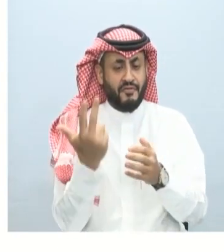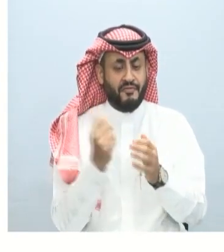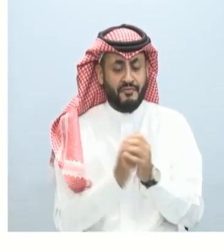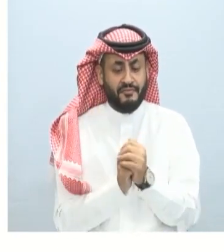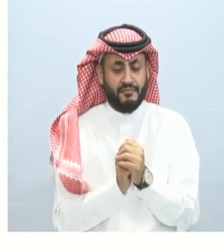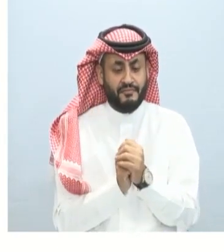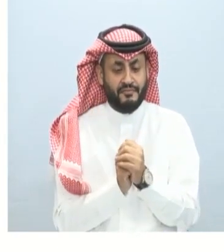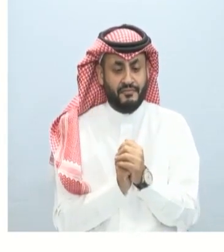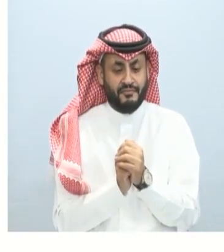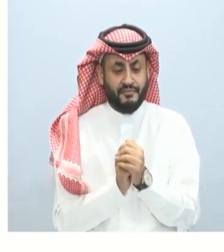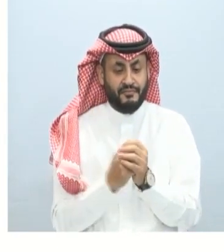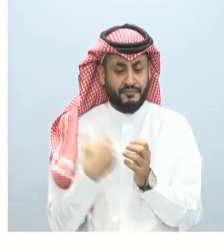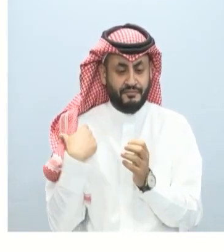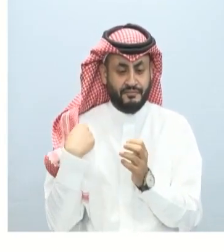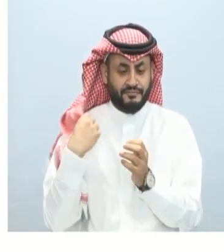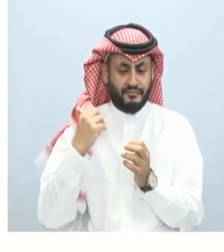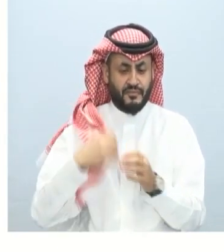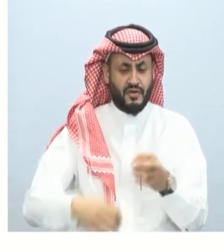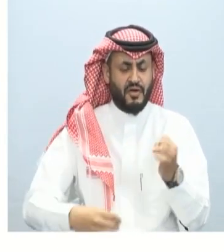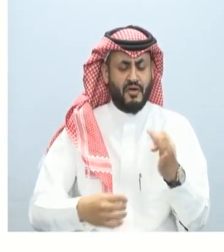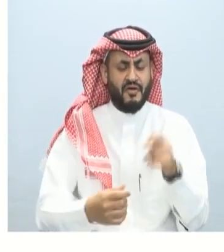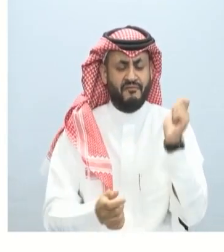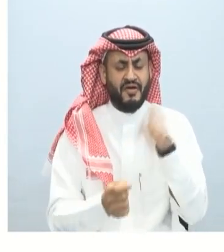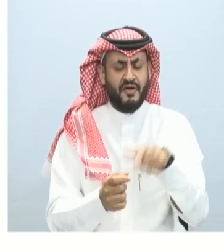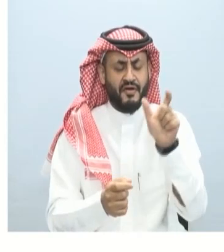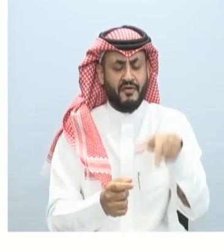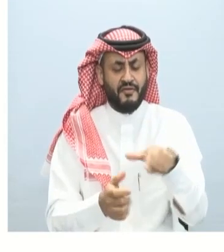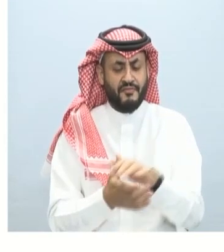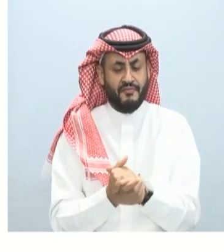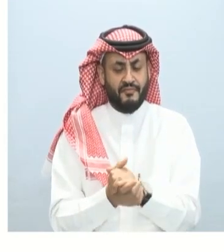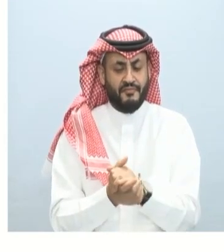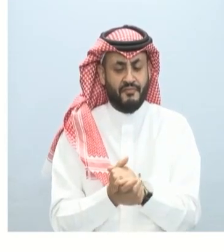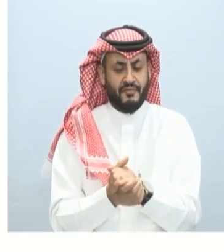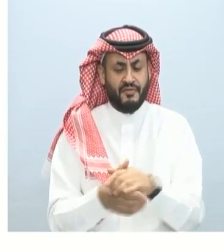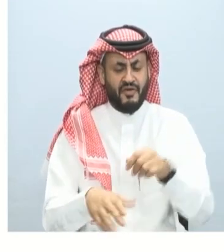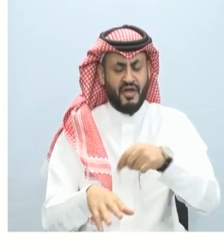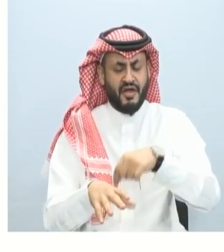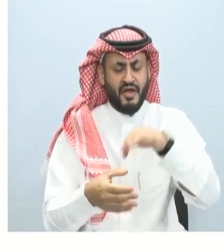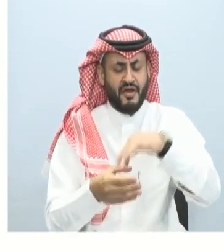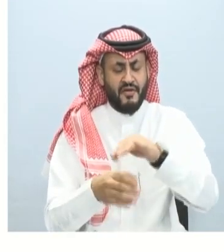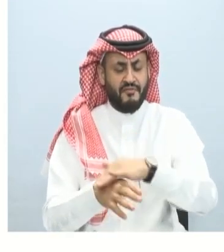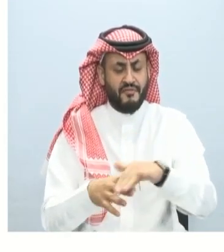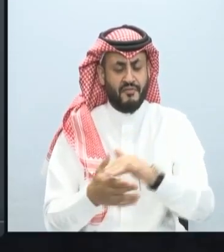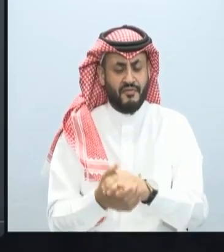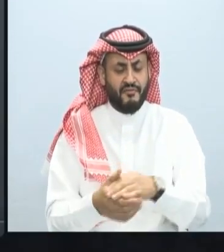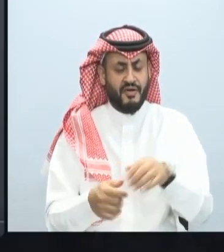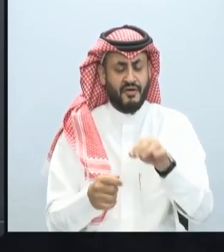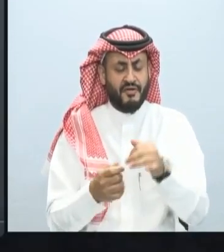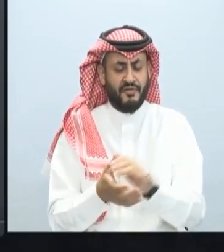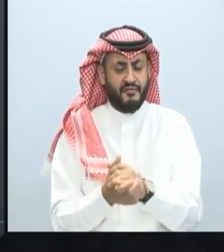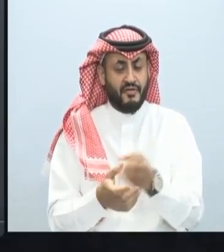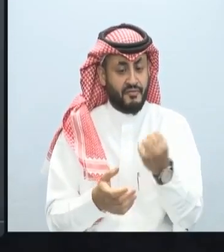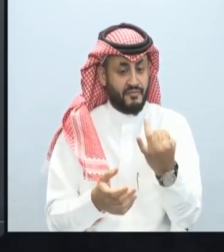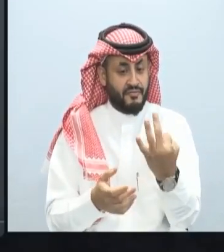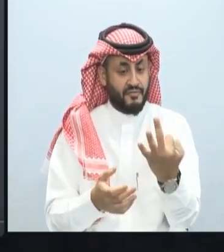we have here one lucrative crop is for many farmers is soybeans. Blank is corn. No, I am counting.